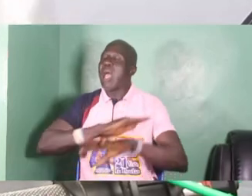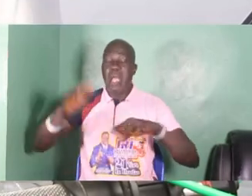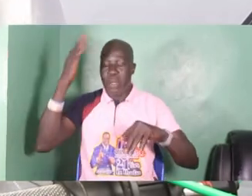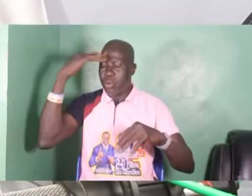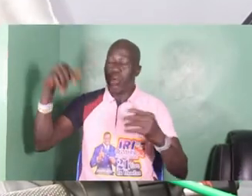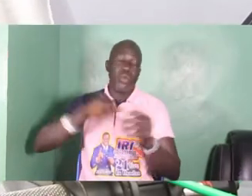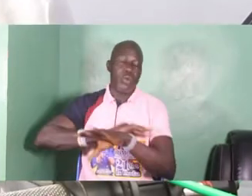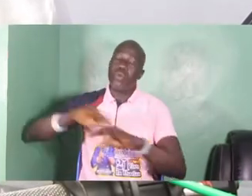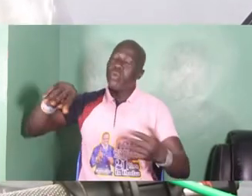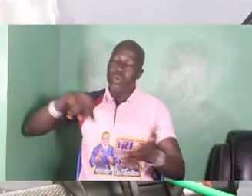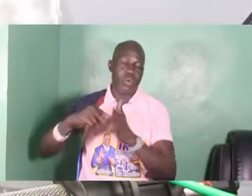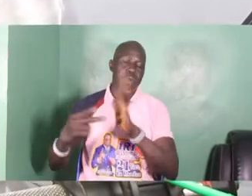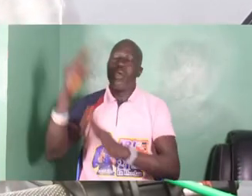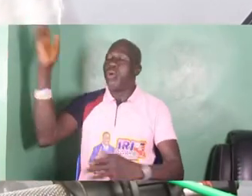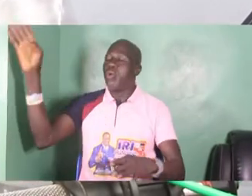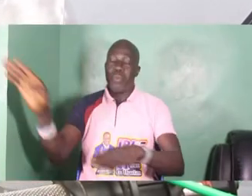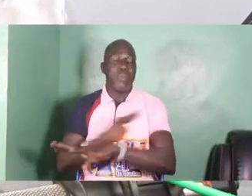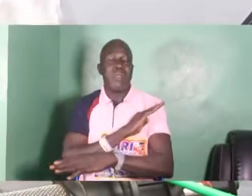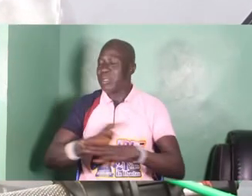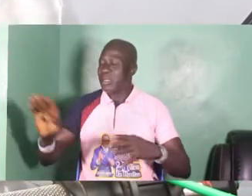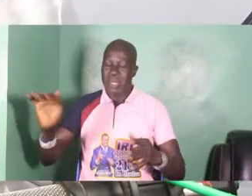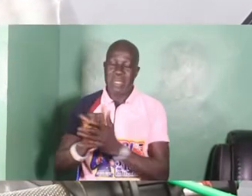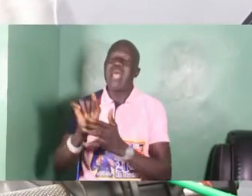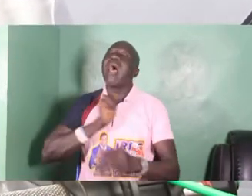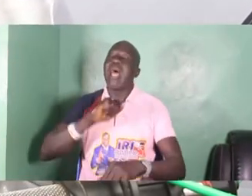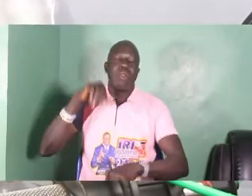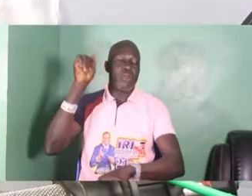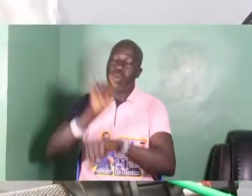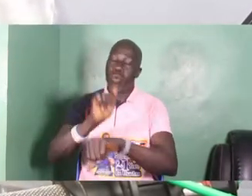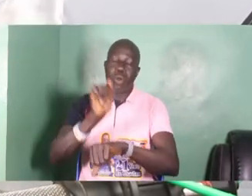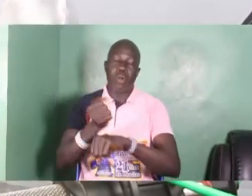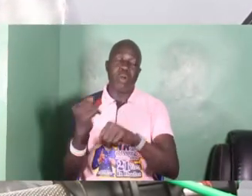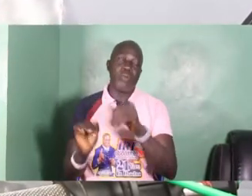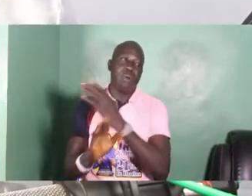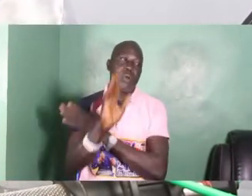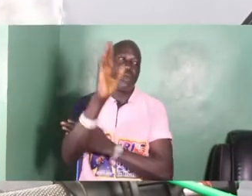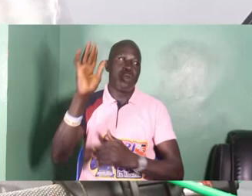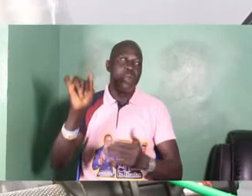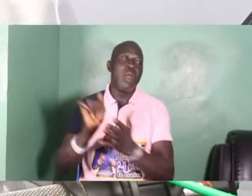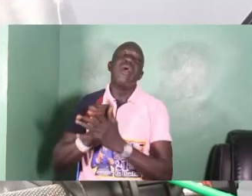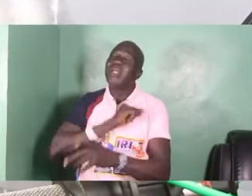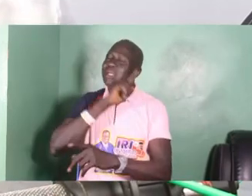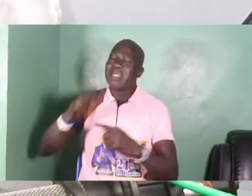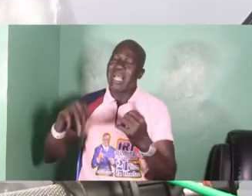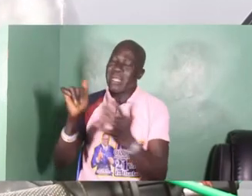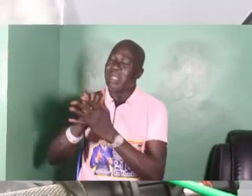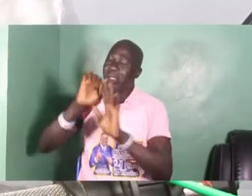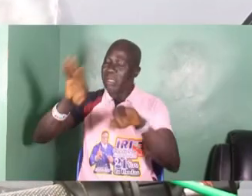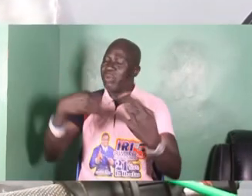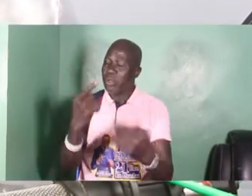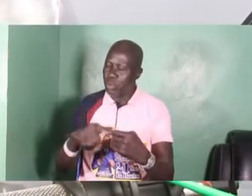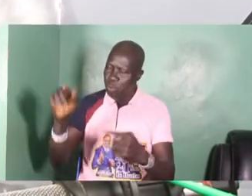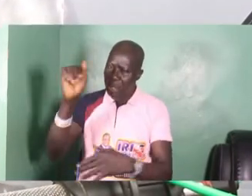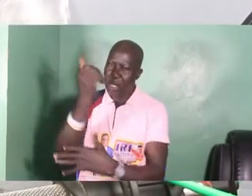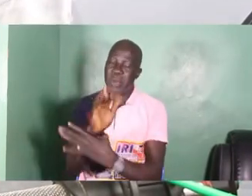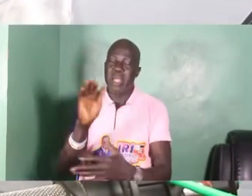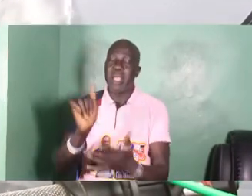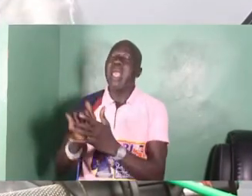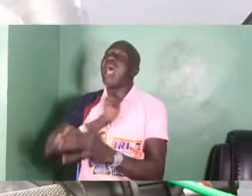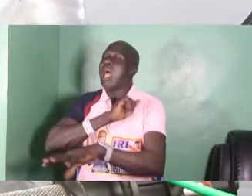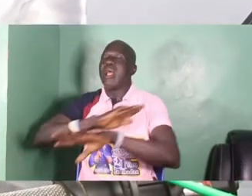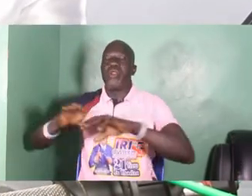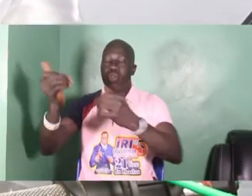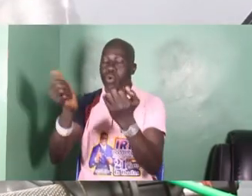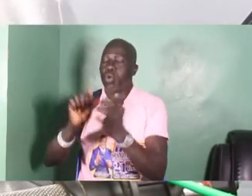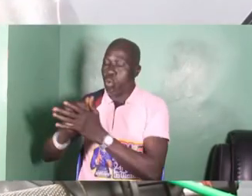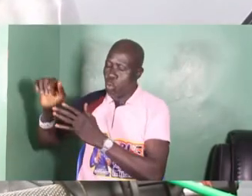nípa business rárá. Èmi ò mọ̀ nípa ìṣòwò. Ṣùgbọ́n mo mọ̀ nípa iṣẹ́ Olúwa. I know about the work of God. Eléyìí tó gbére mi lọ́wọ́. The one that says hand over to me. Mi ò tó